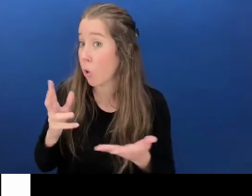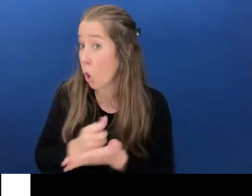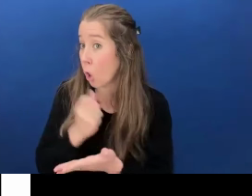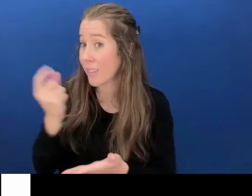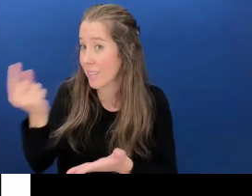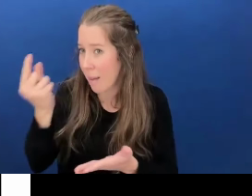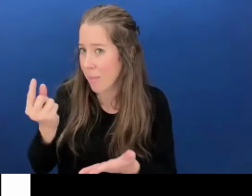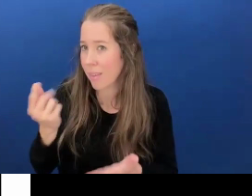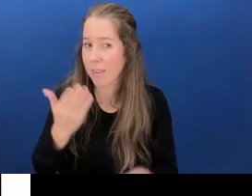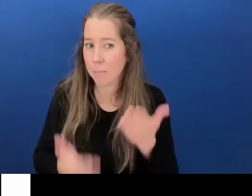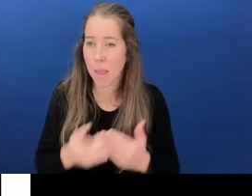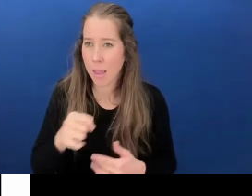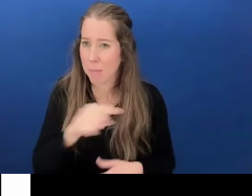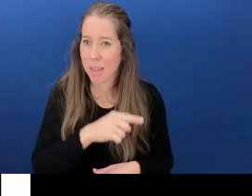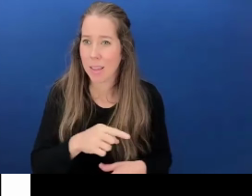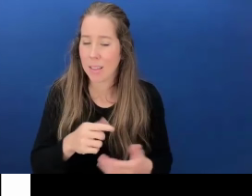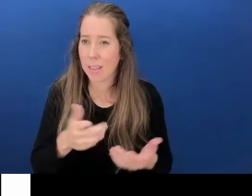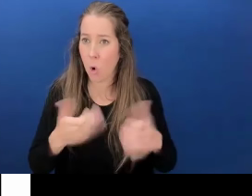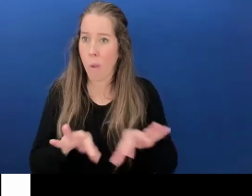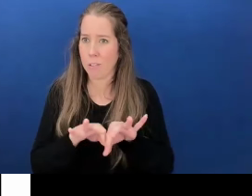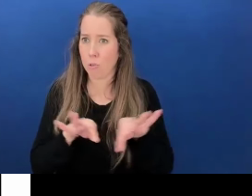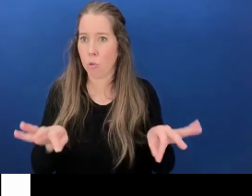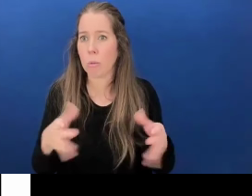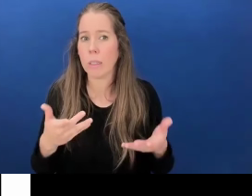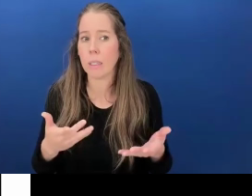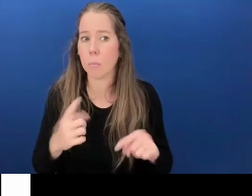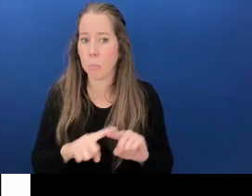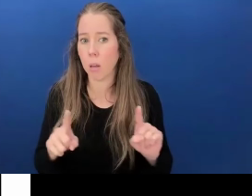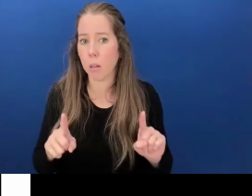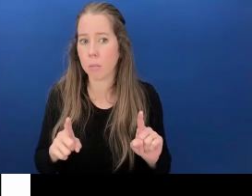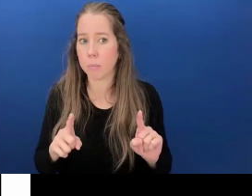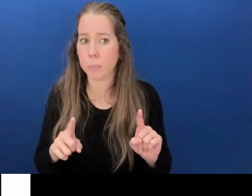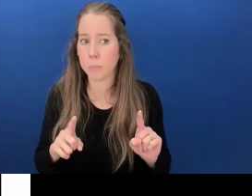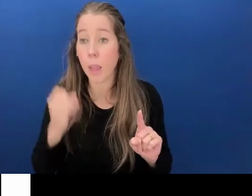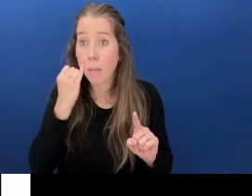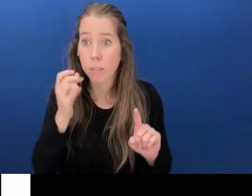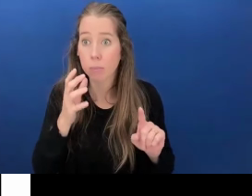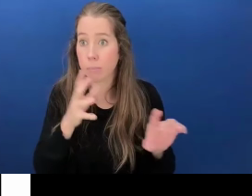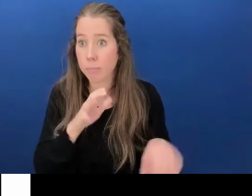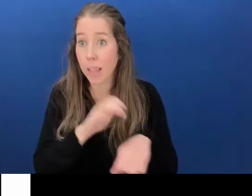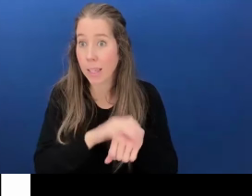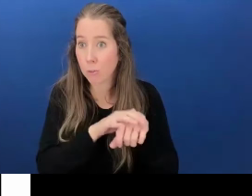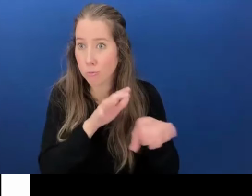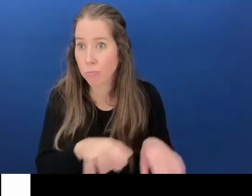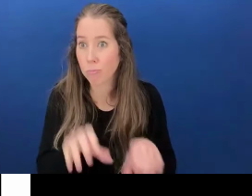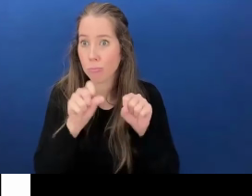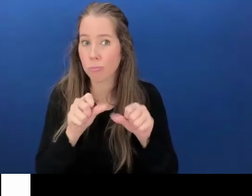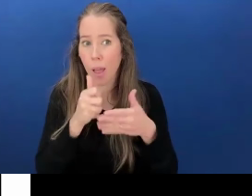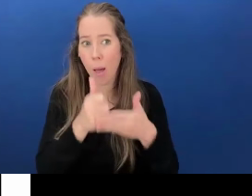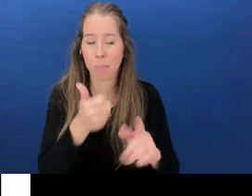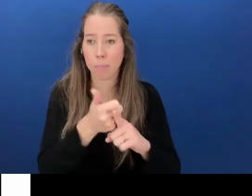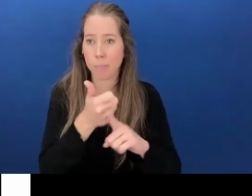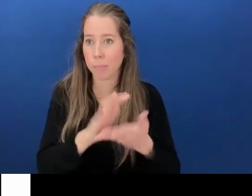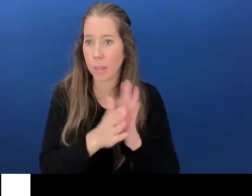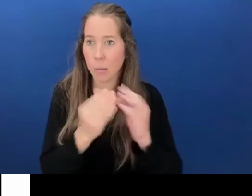if they're maybe not planning on pursuing a degree in the future, but they're taking English to help themselves be more independent, maybe to help